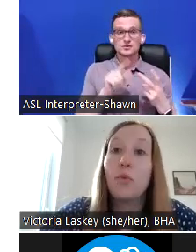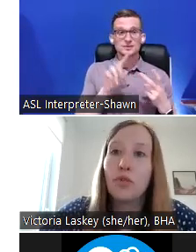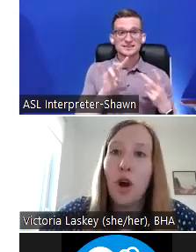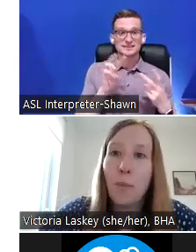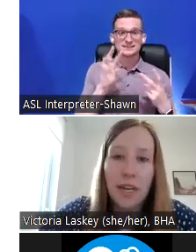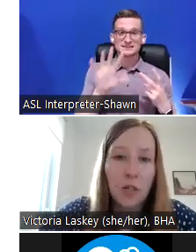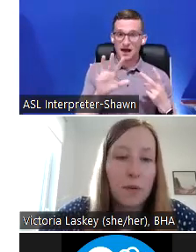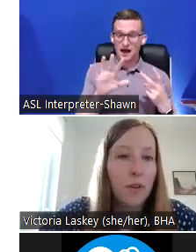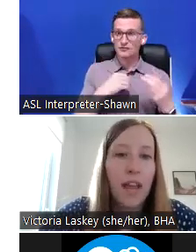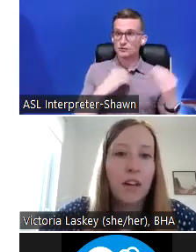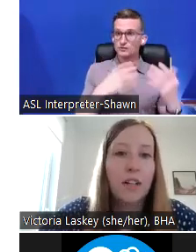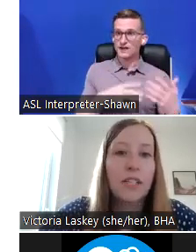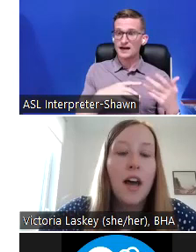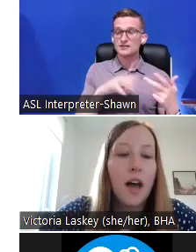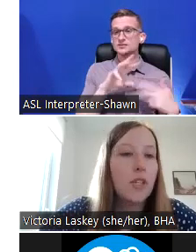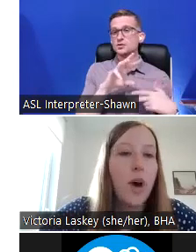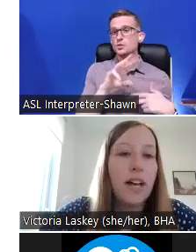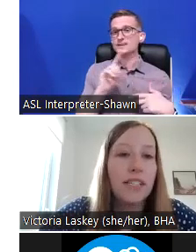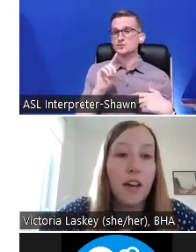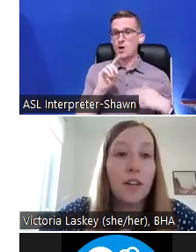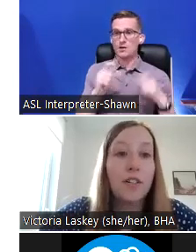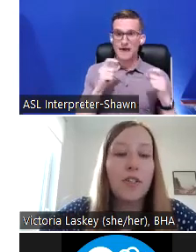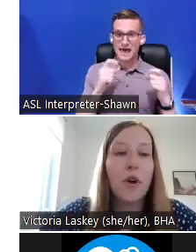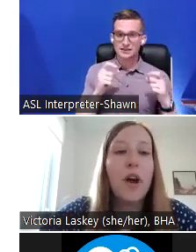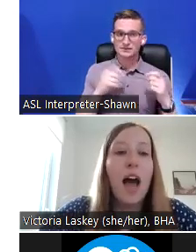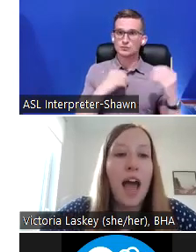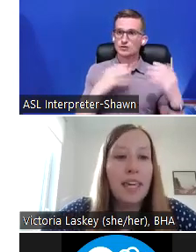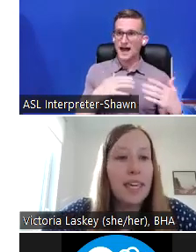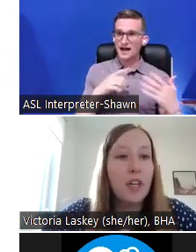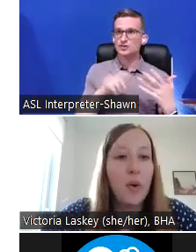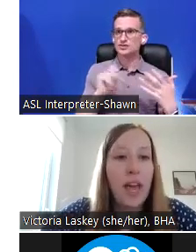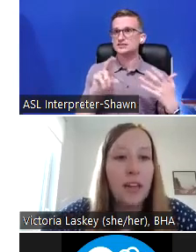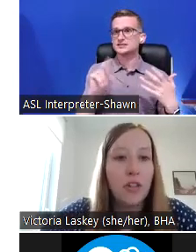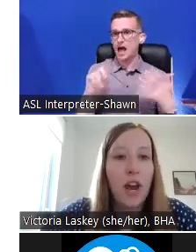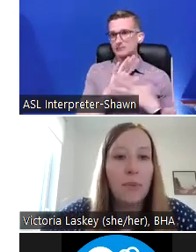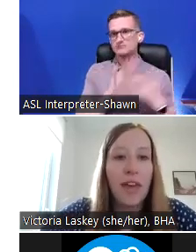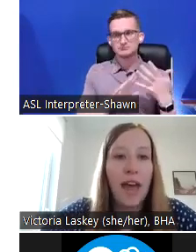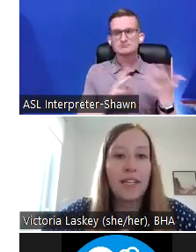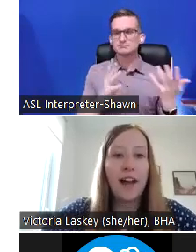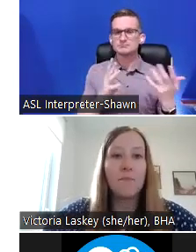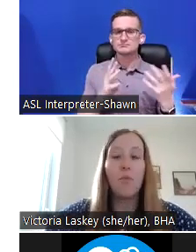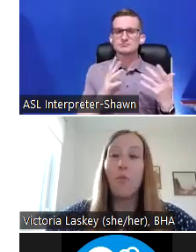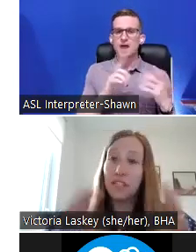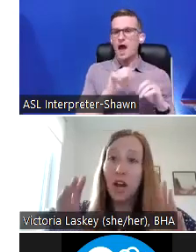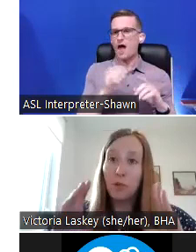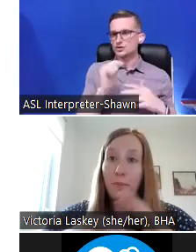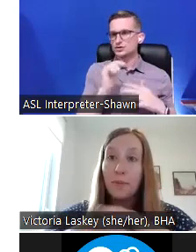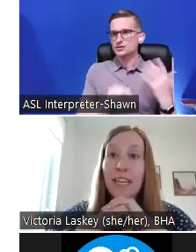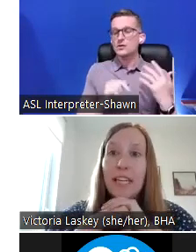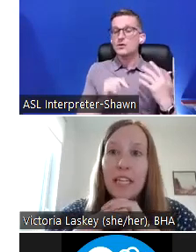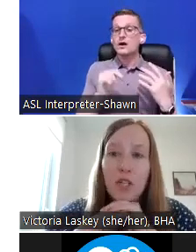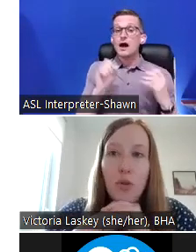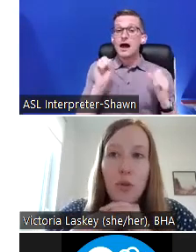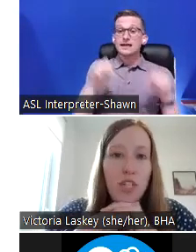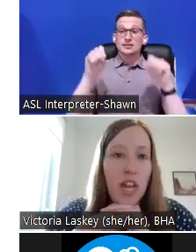and withdrawal management providers, as well as others. So I can go ahead and drop that one-stop shop